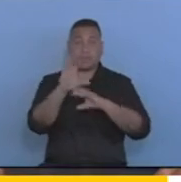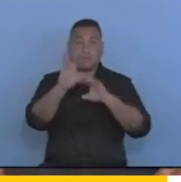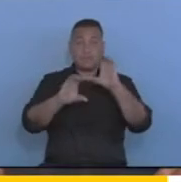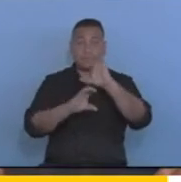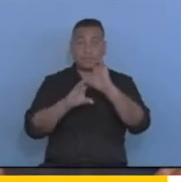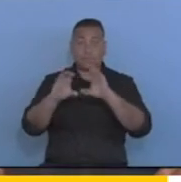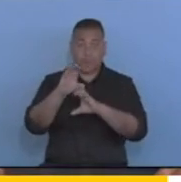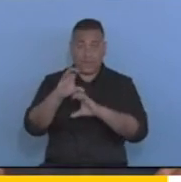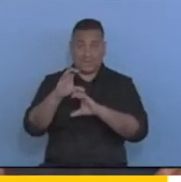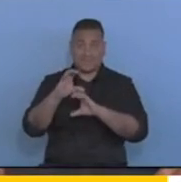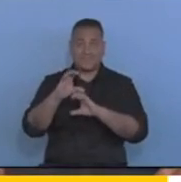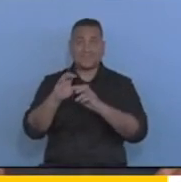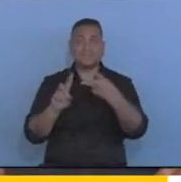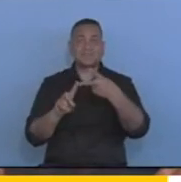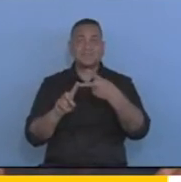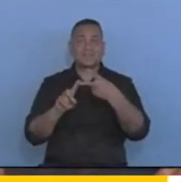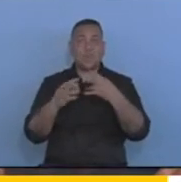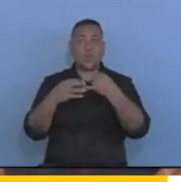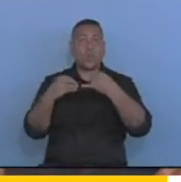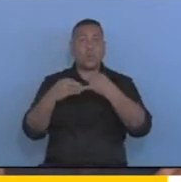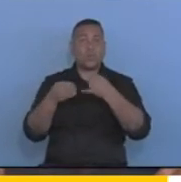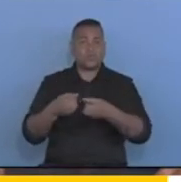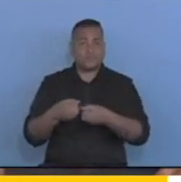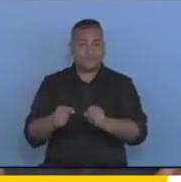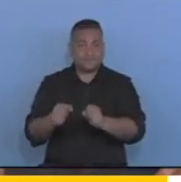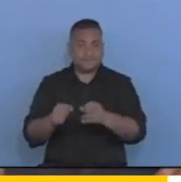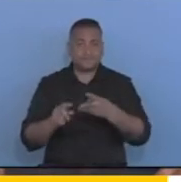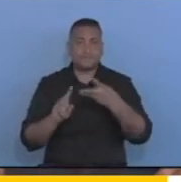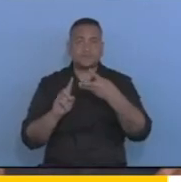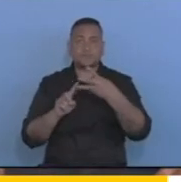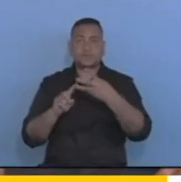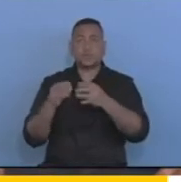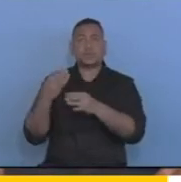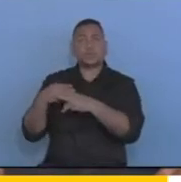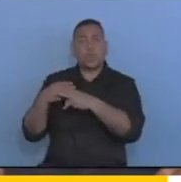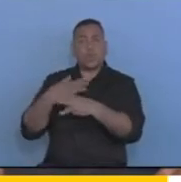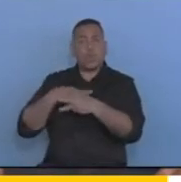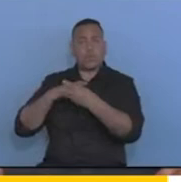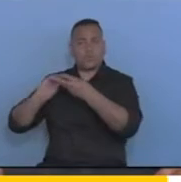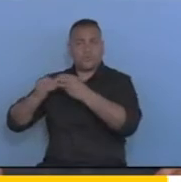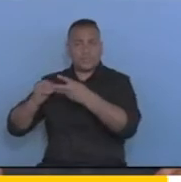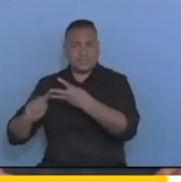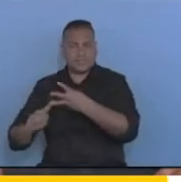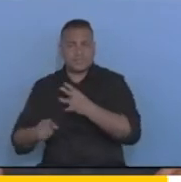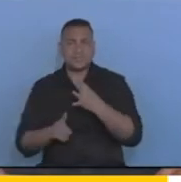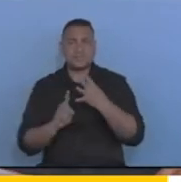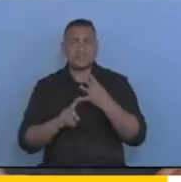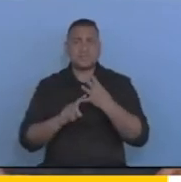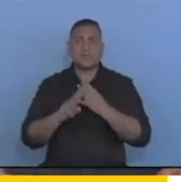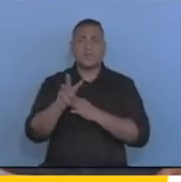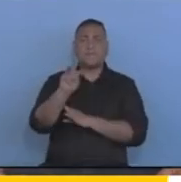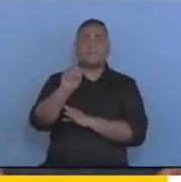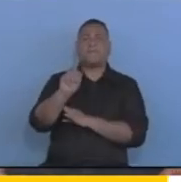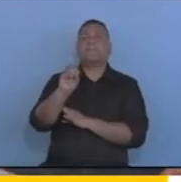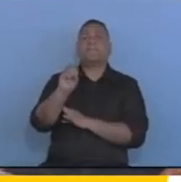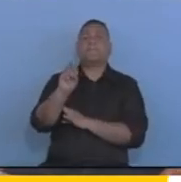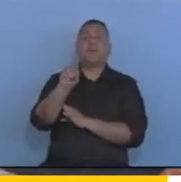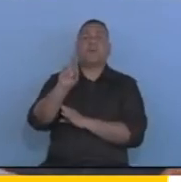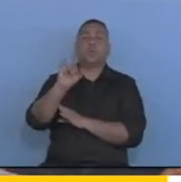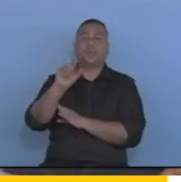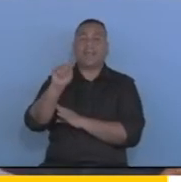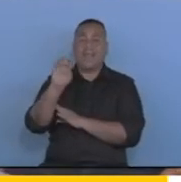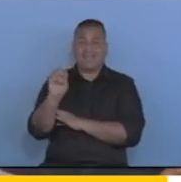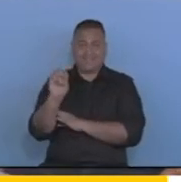plumbing, as well as millwright, which is a combination of electrical and mechanical training, and that